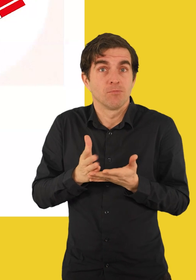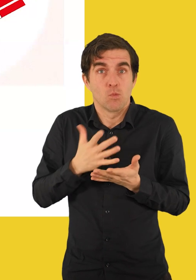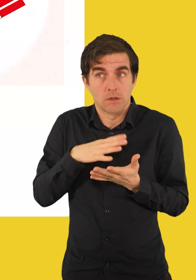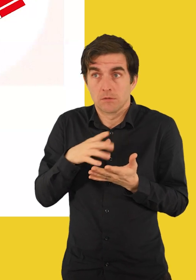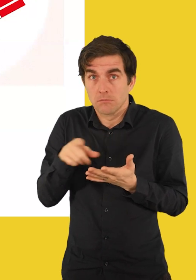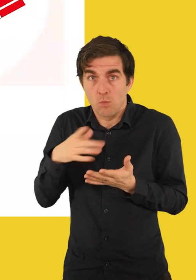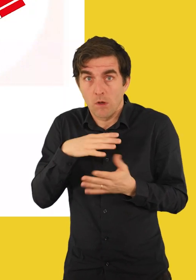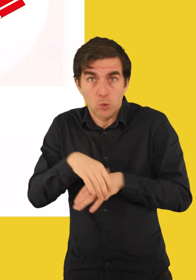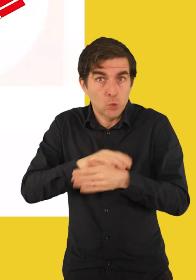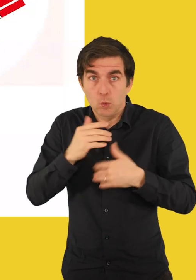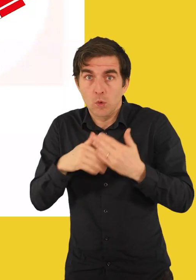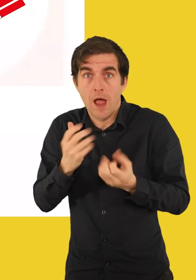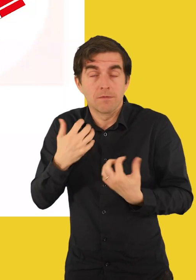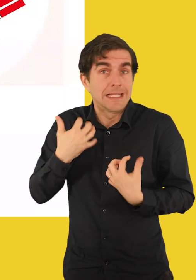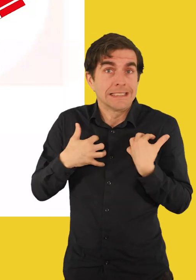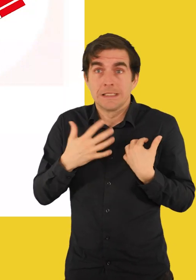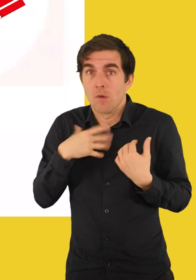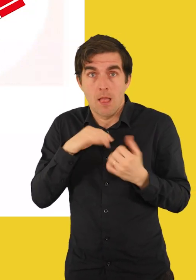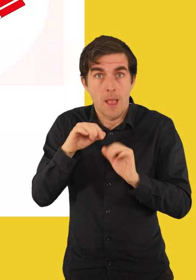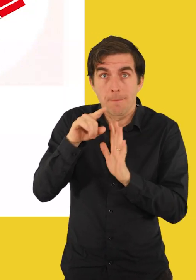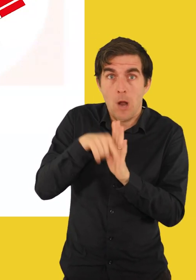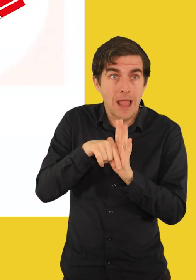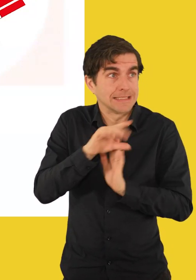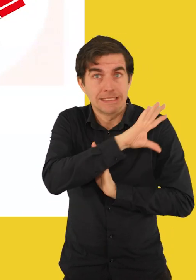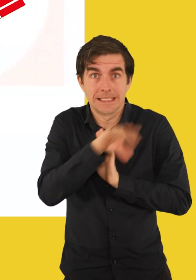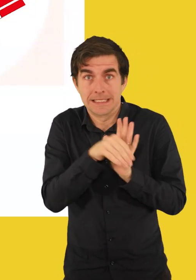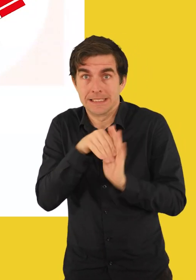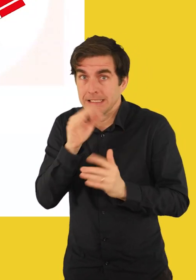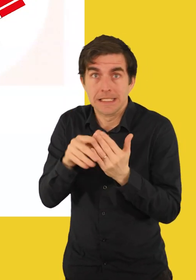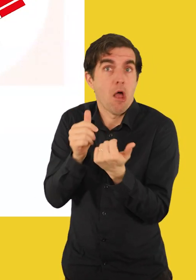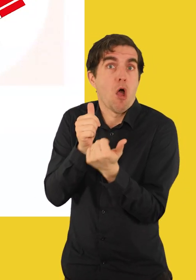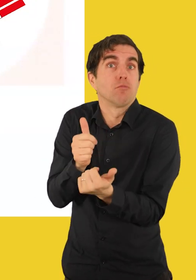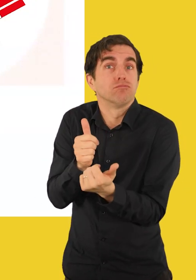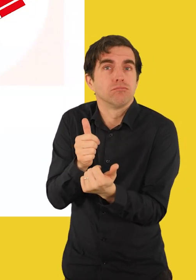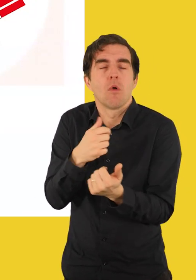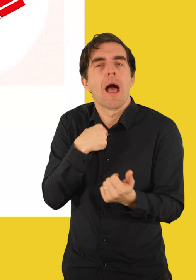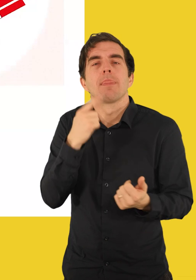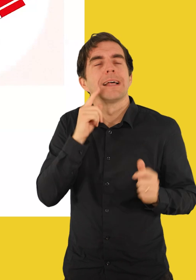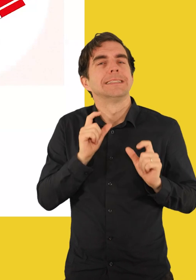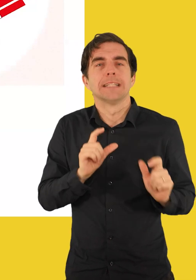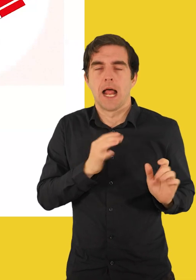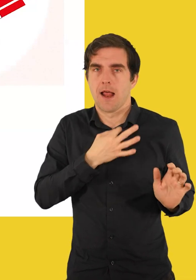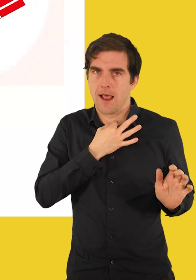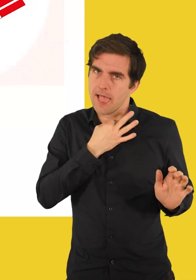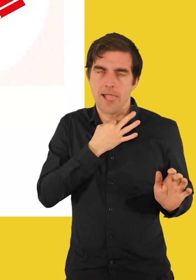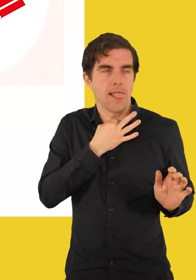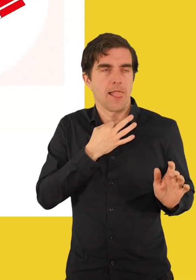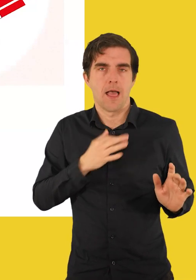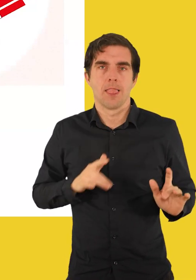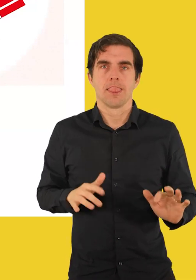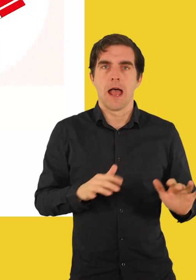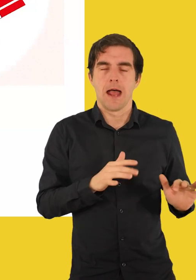donut, want to work on it, have like the enthusiasm to bring it in these policy documents. So that is, I think,